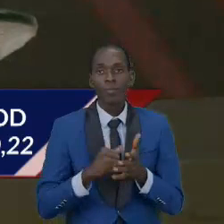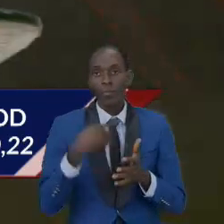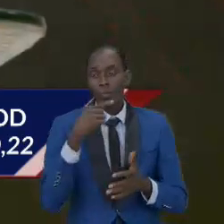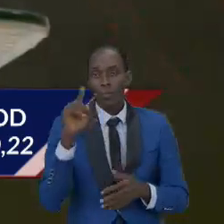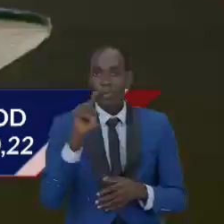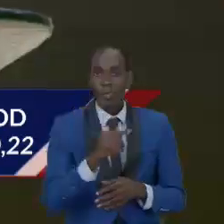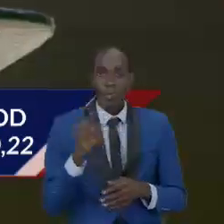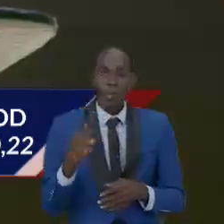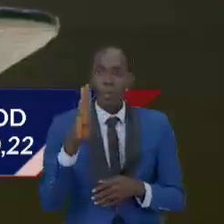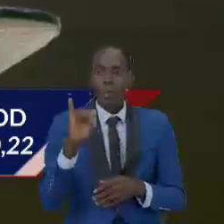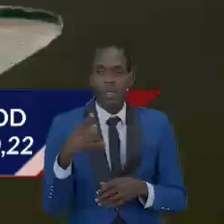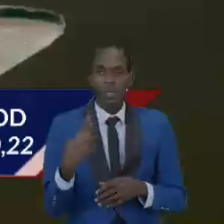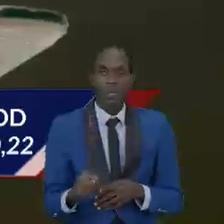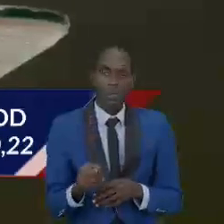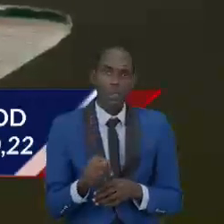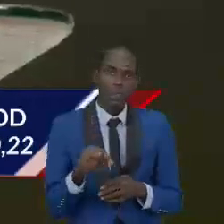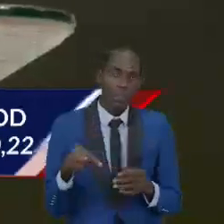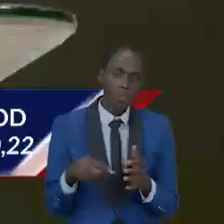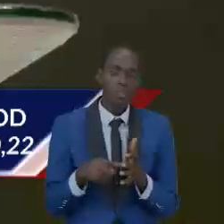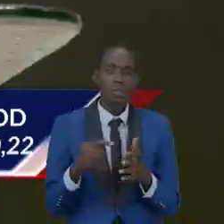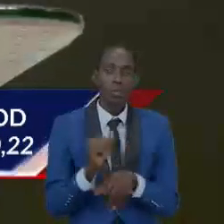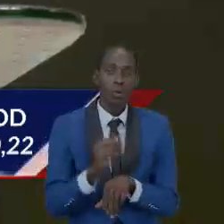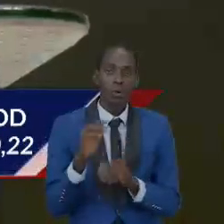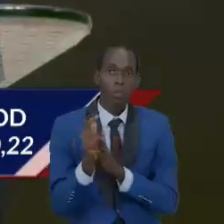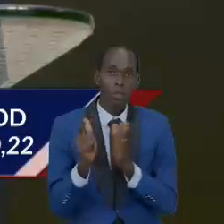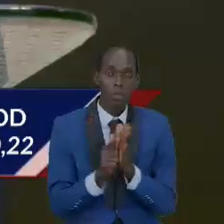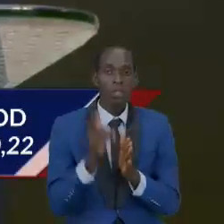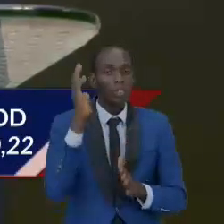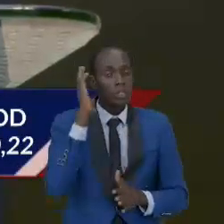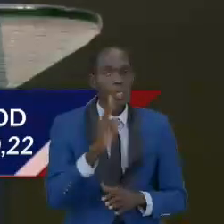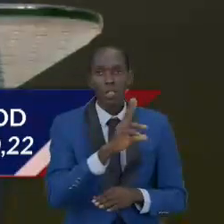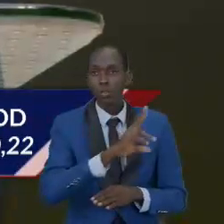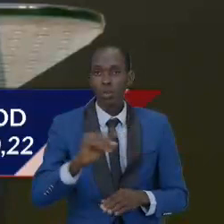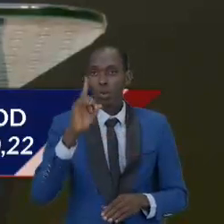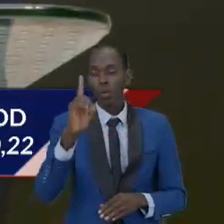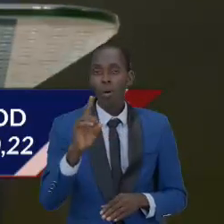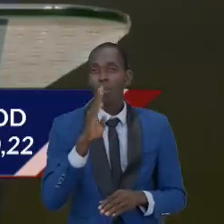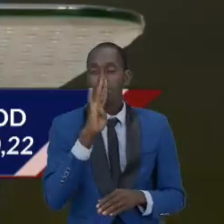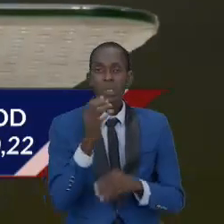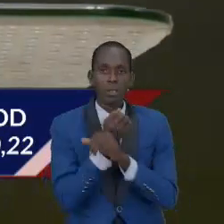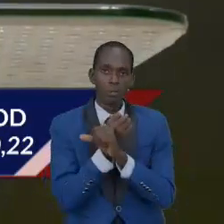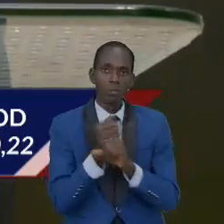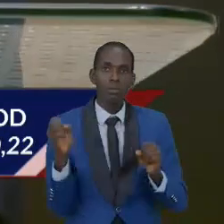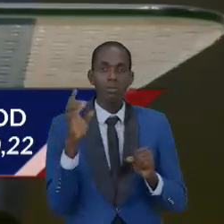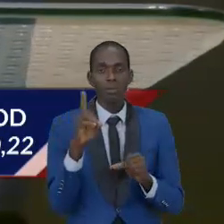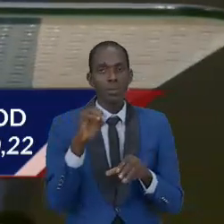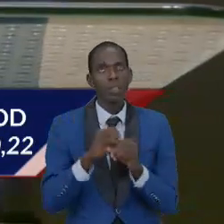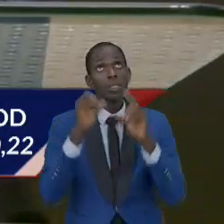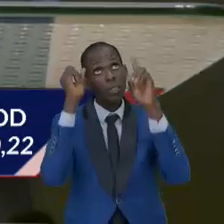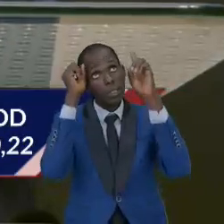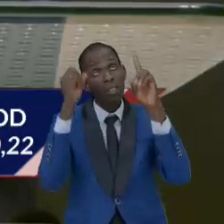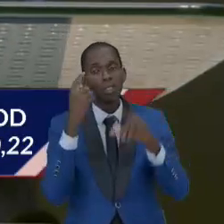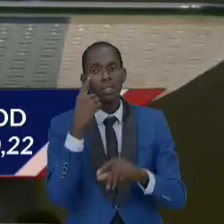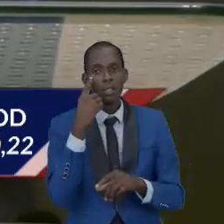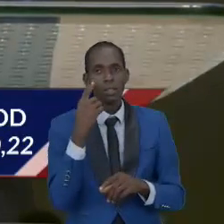by the deeds of the law, there shall no flesh be justified in his sight.